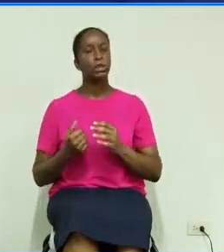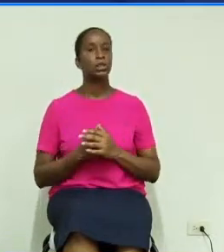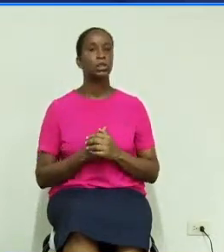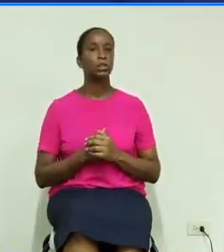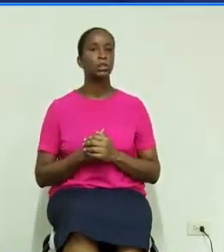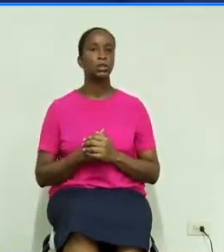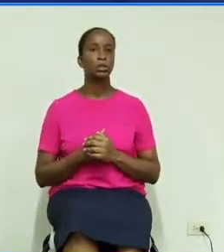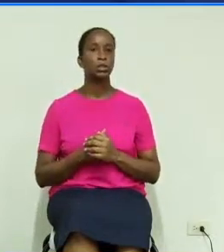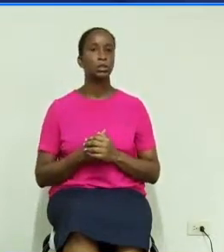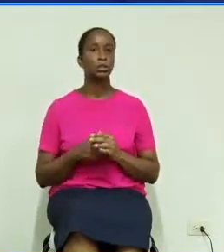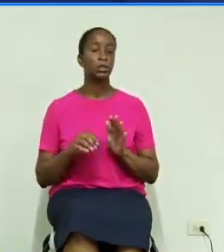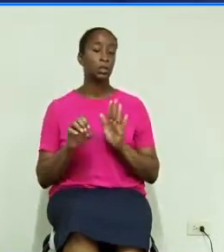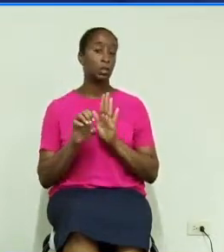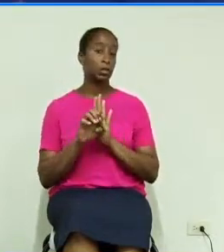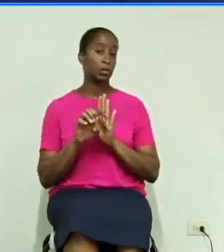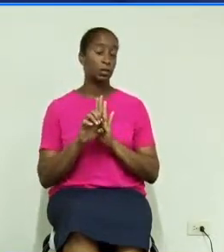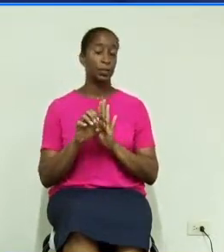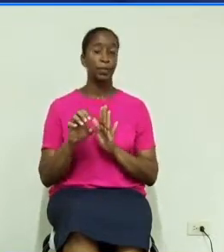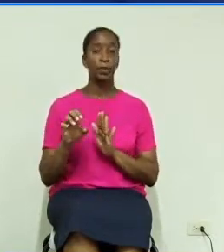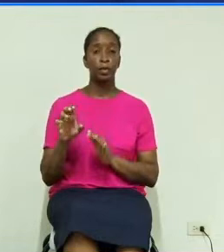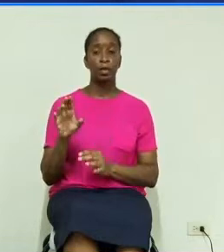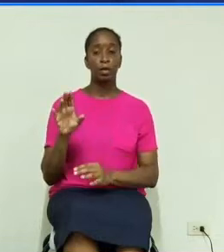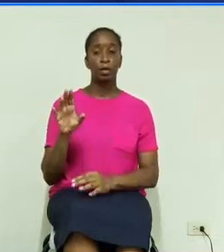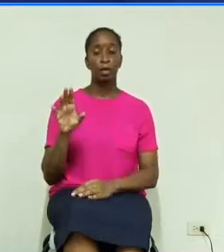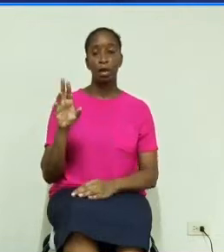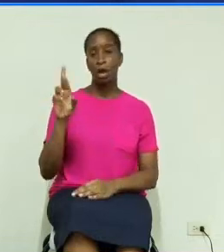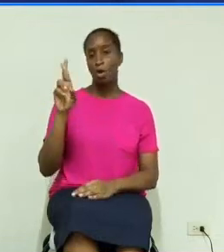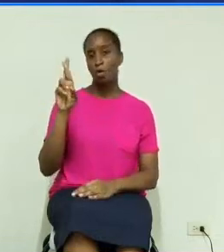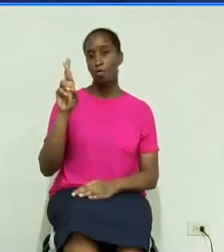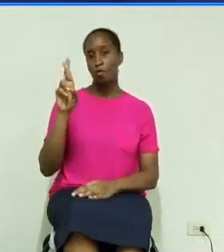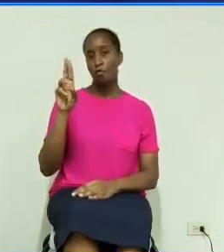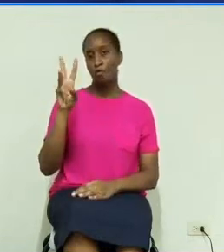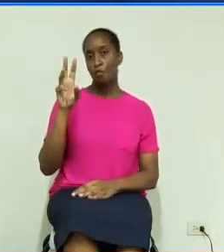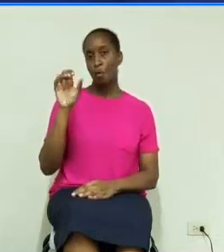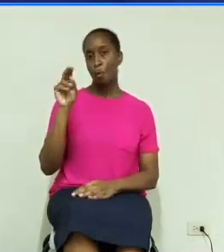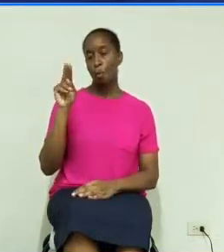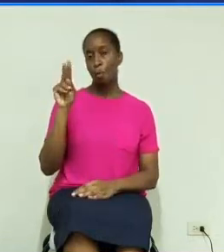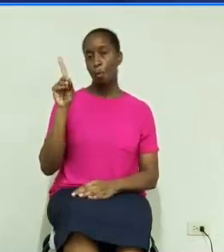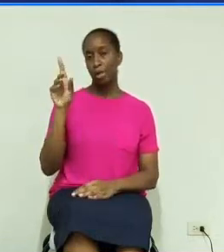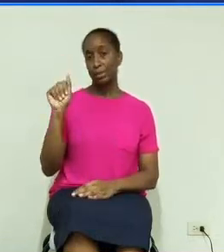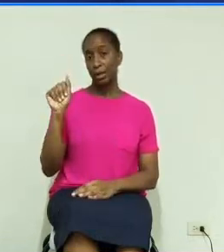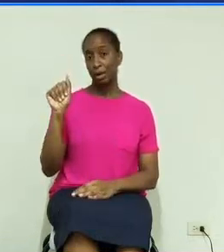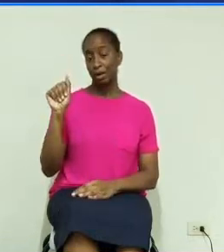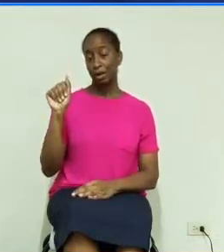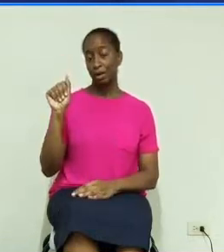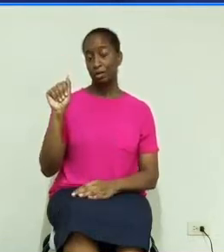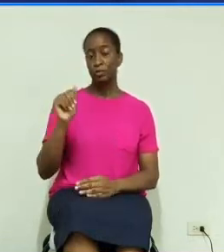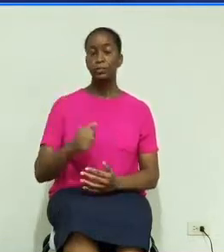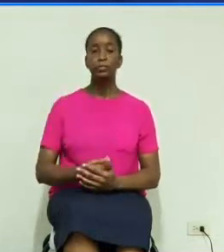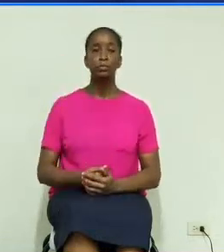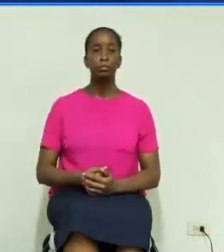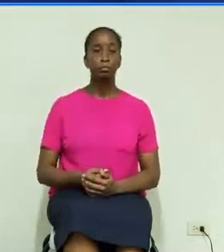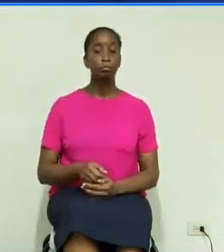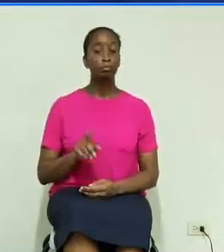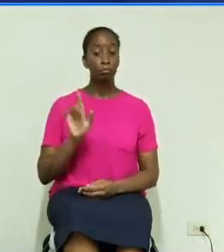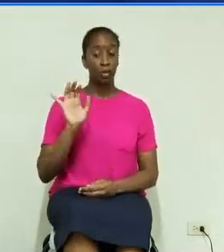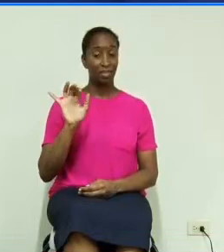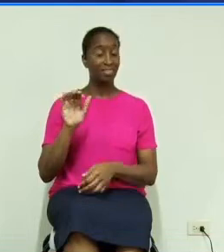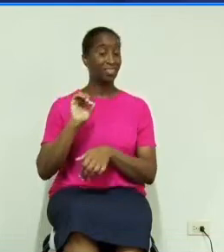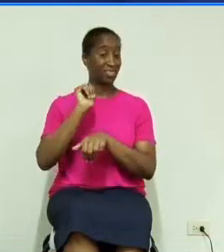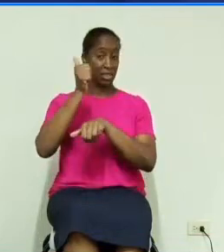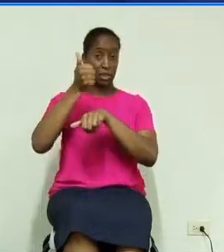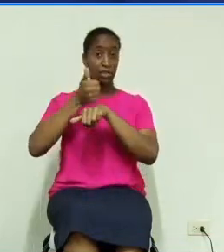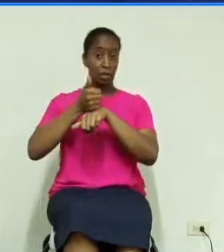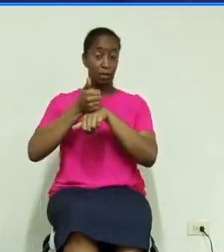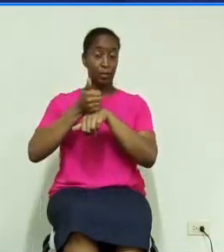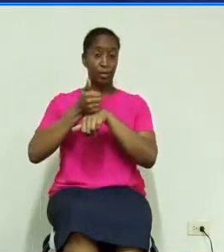like Rwanda, even though their history is a little different. But it has been a country that has adopted gender quotas. But I think